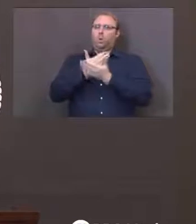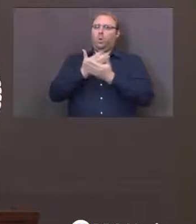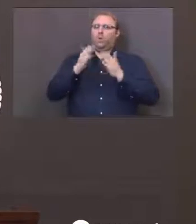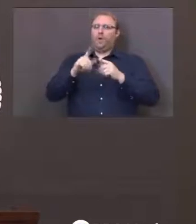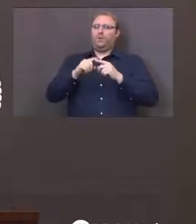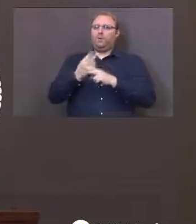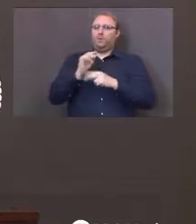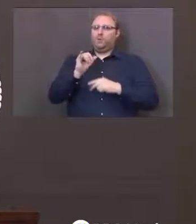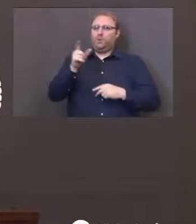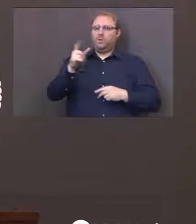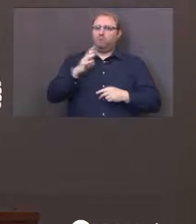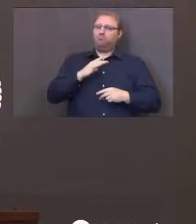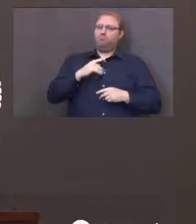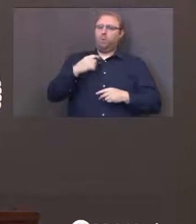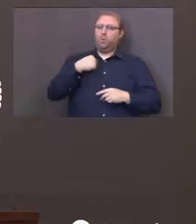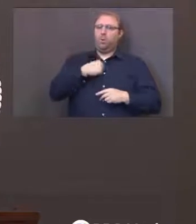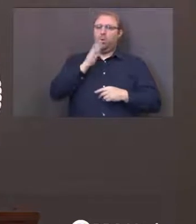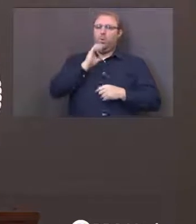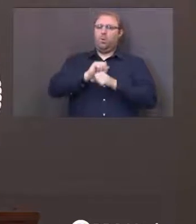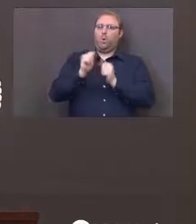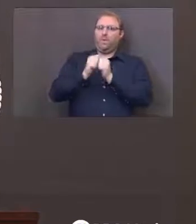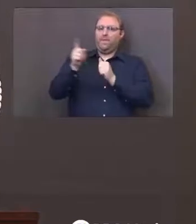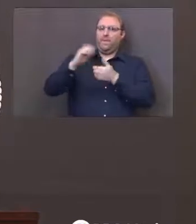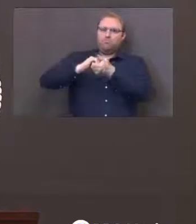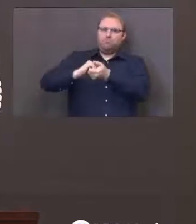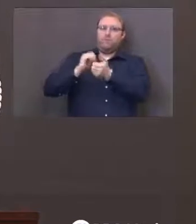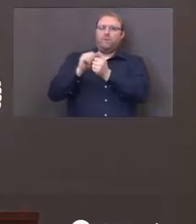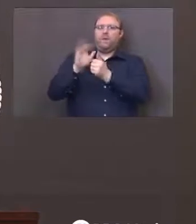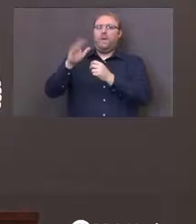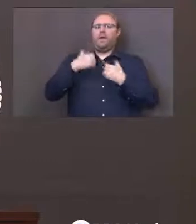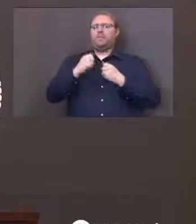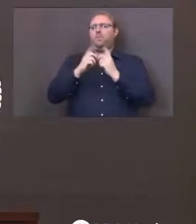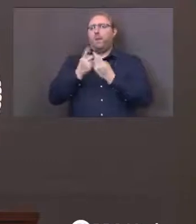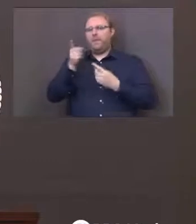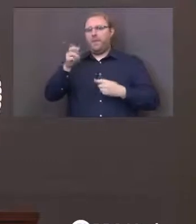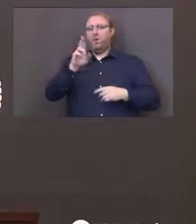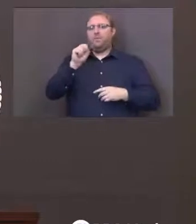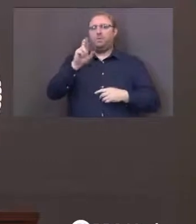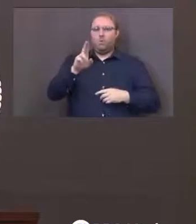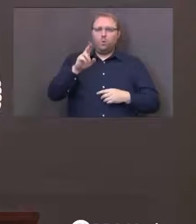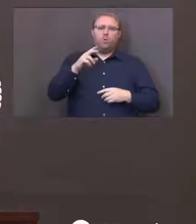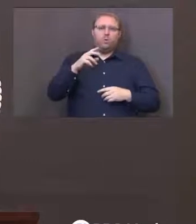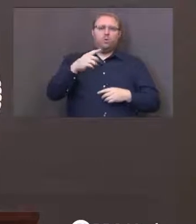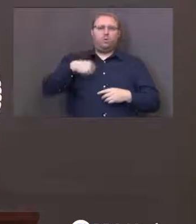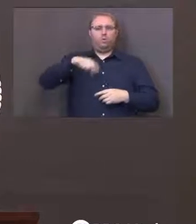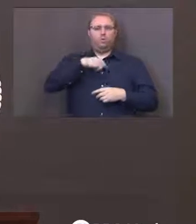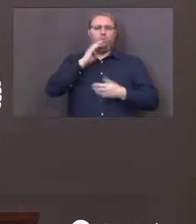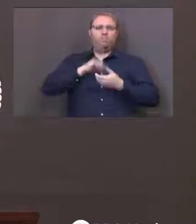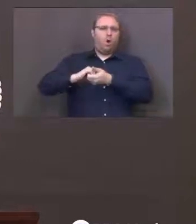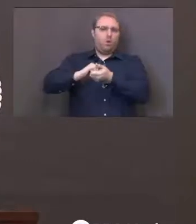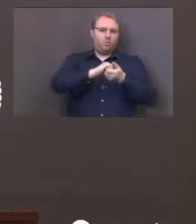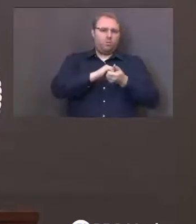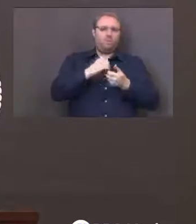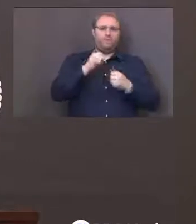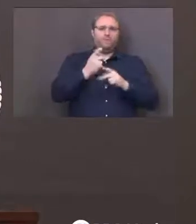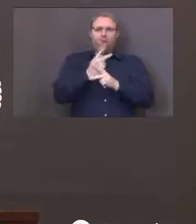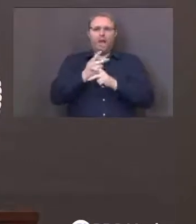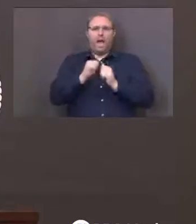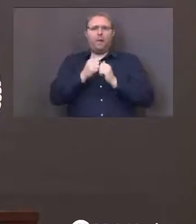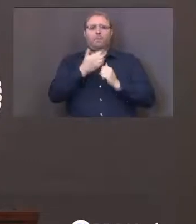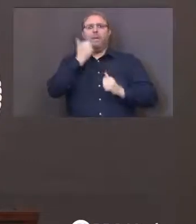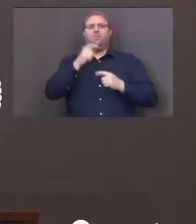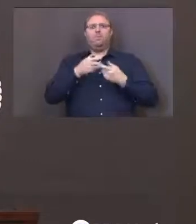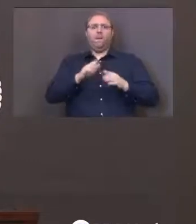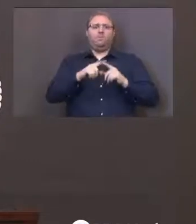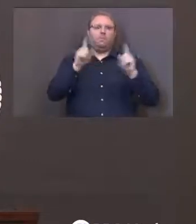use it. And we'll be working really closely with the local health department there in Utah State University to figure out lessons learned and how we can use this better